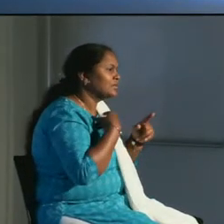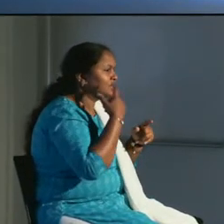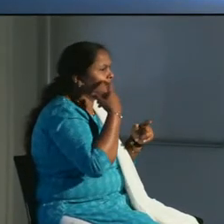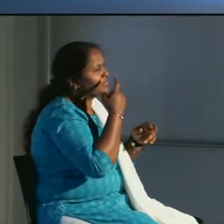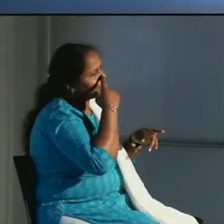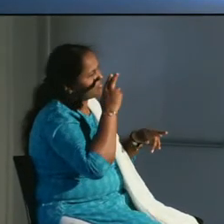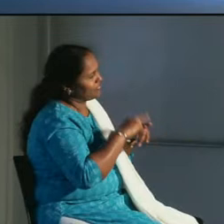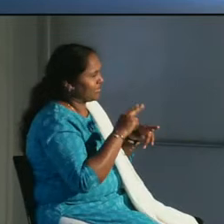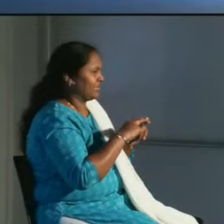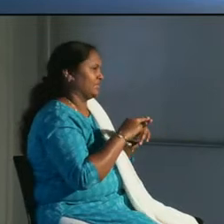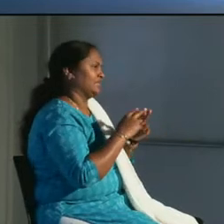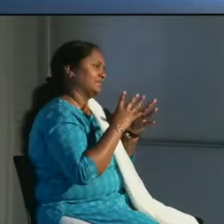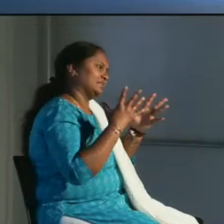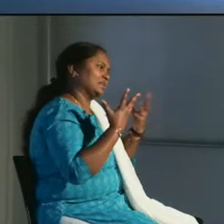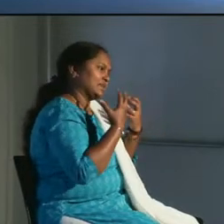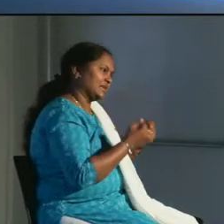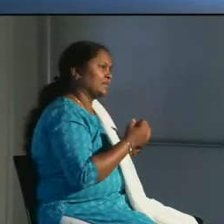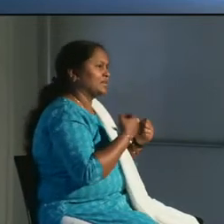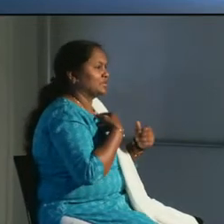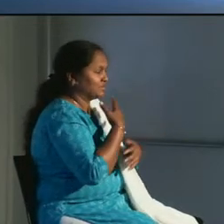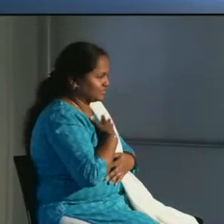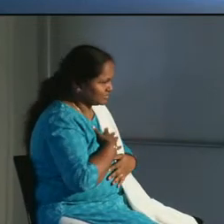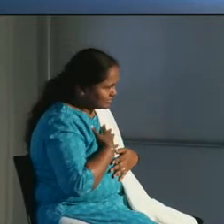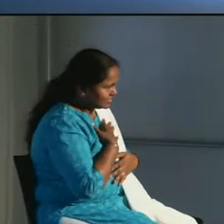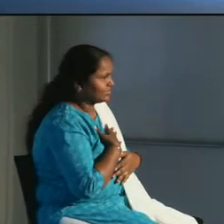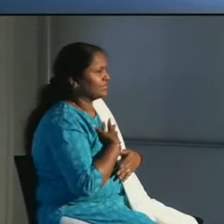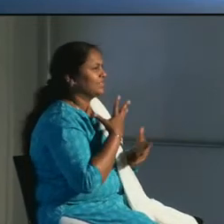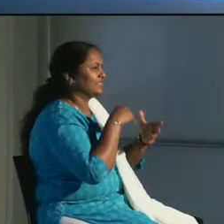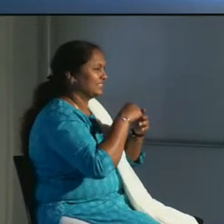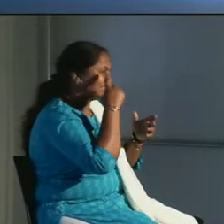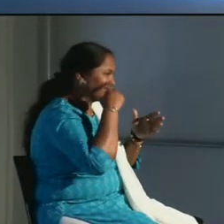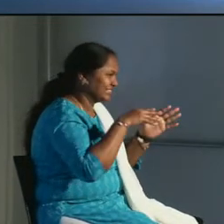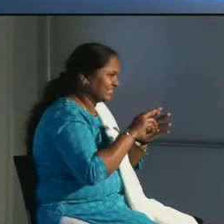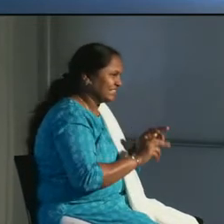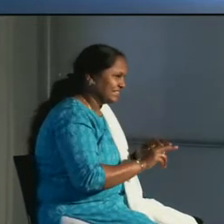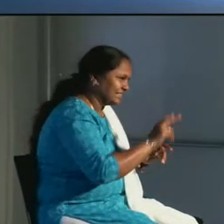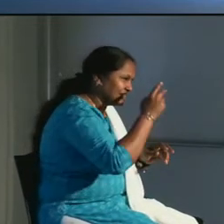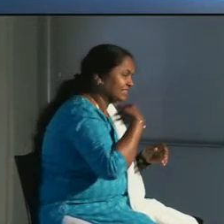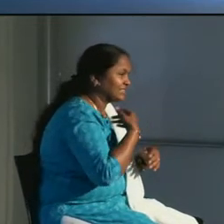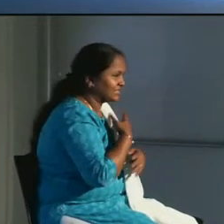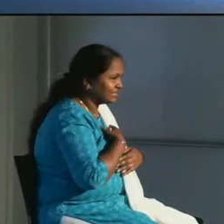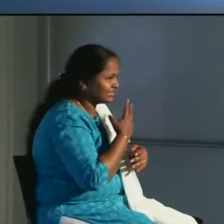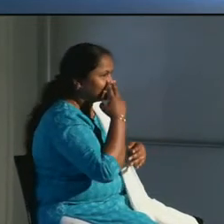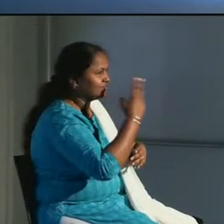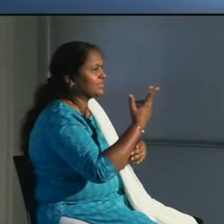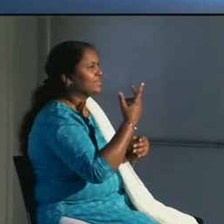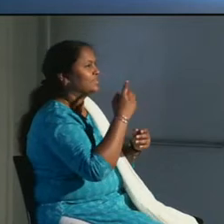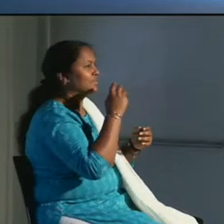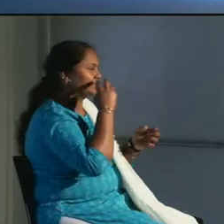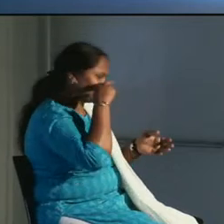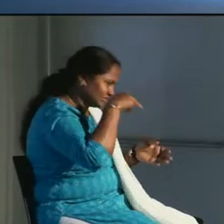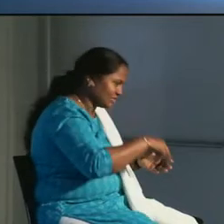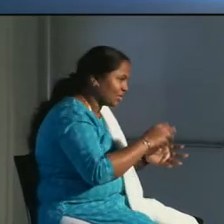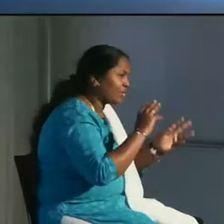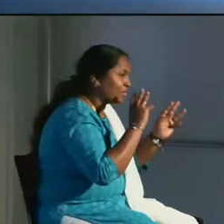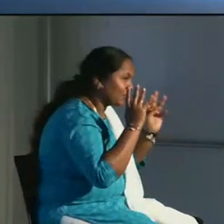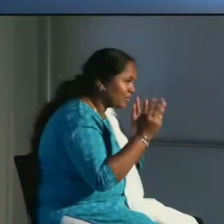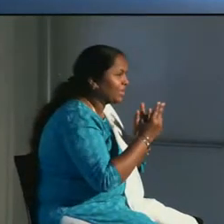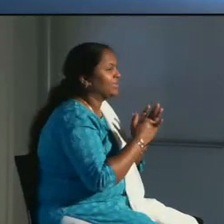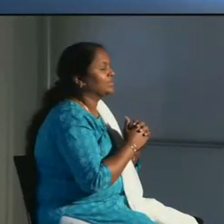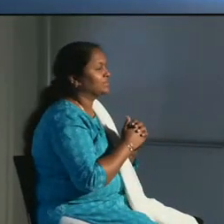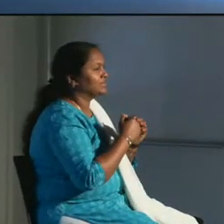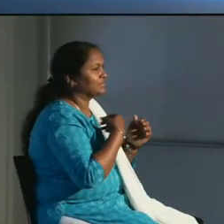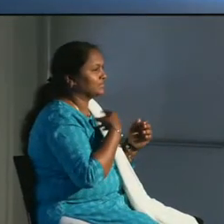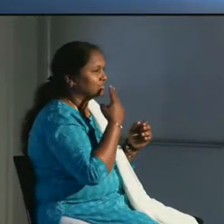fun. I enjoyed being up there on the ladder. I enjoyed looking down at the world. I enjoyed